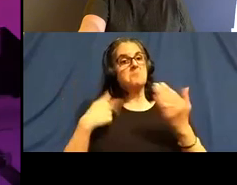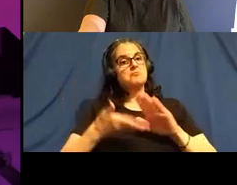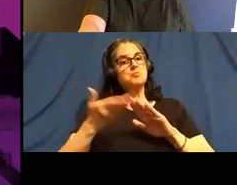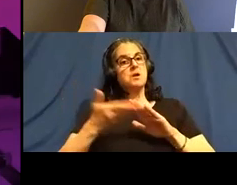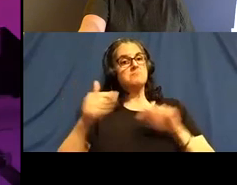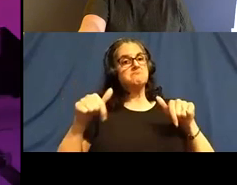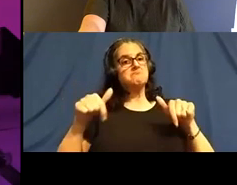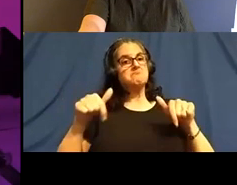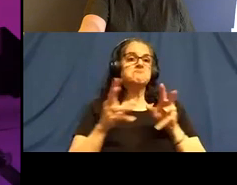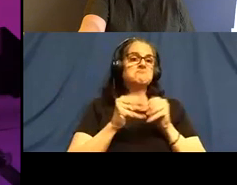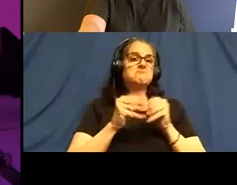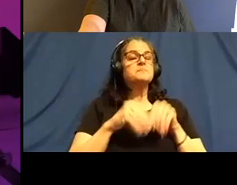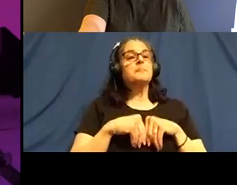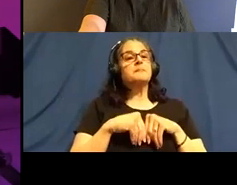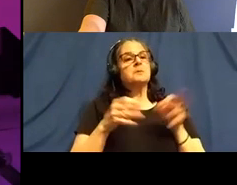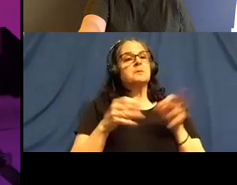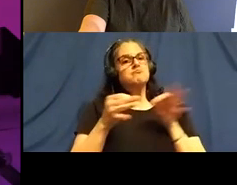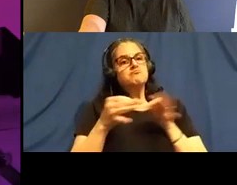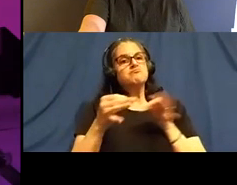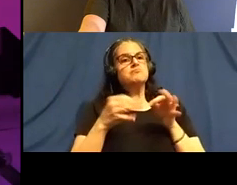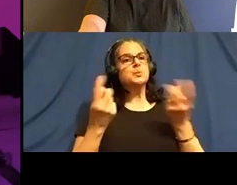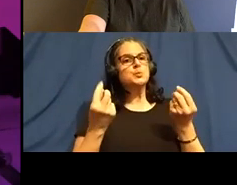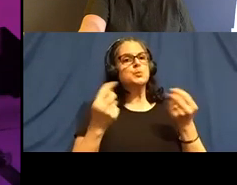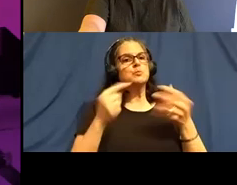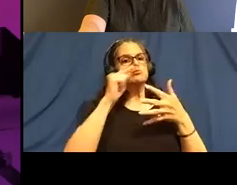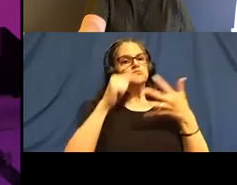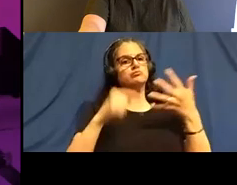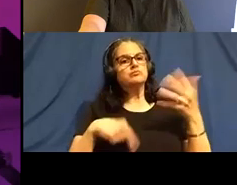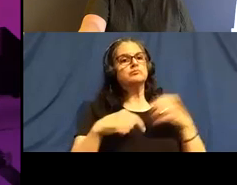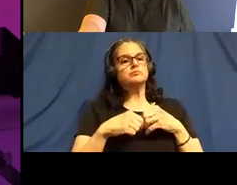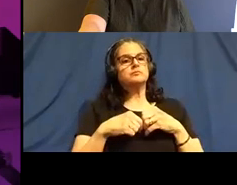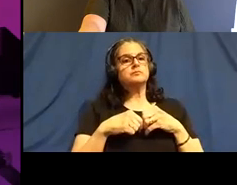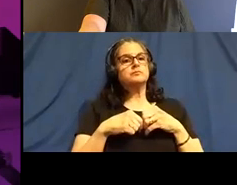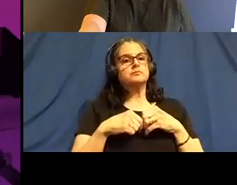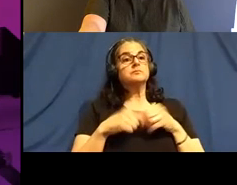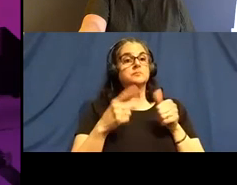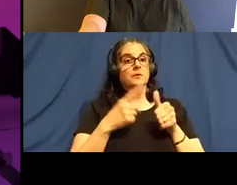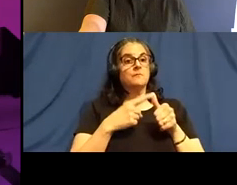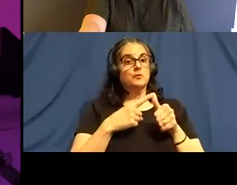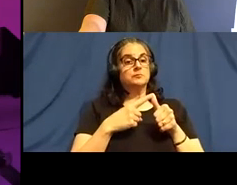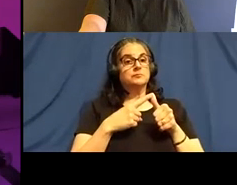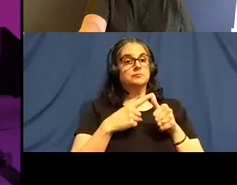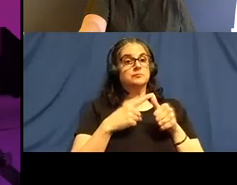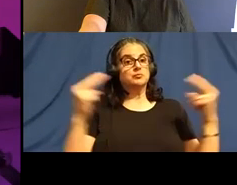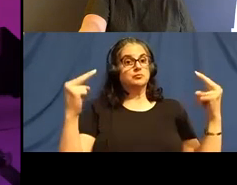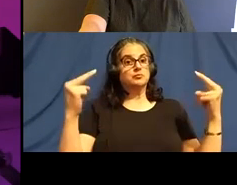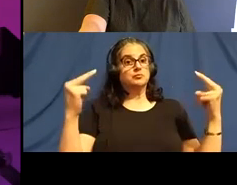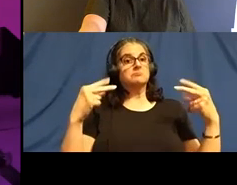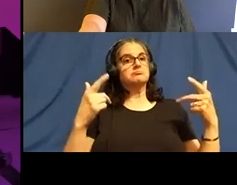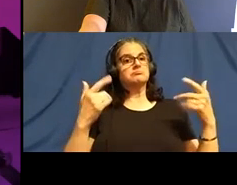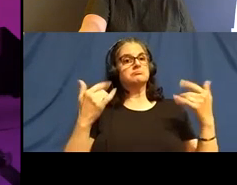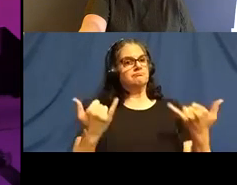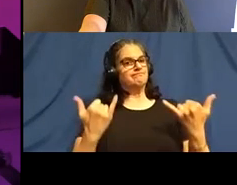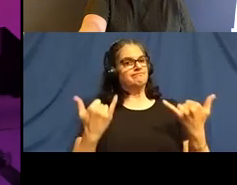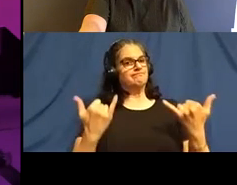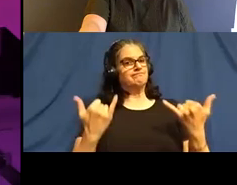about how it will work. First of all, as you can see, we have live sign language interpretation being